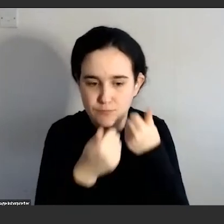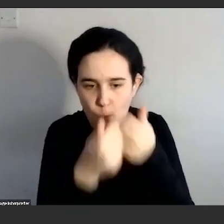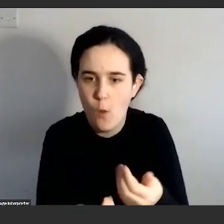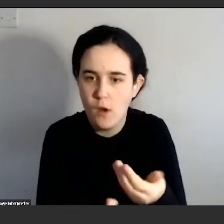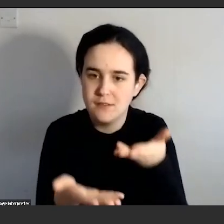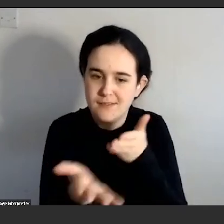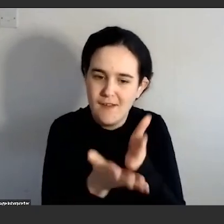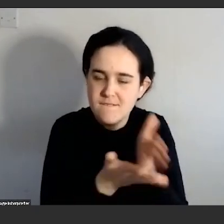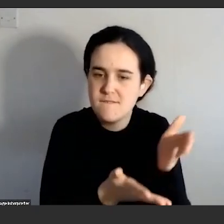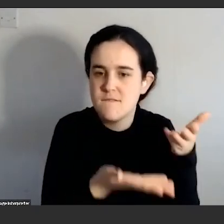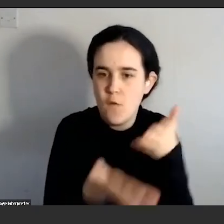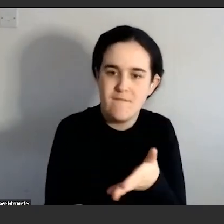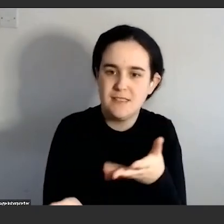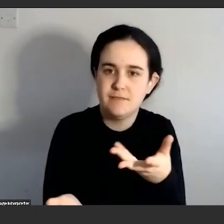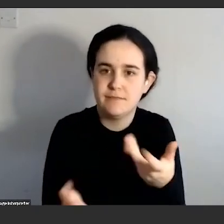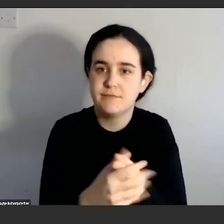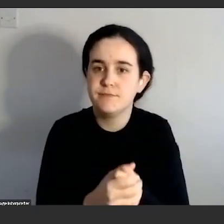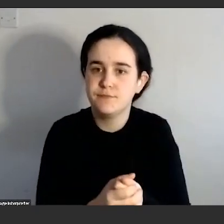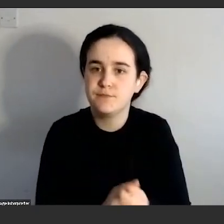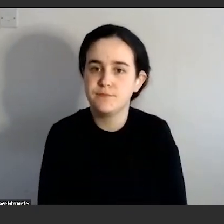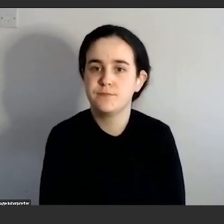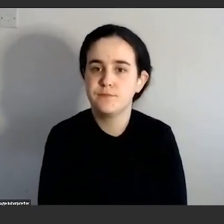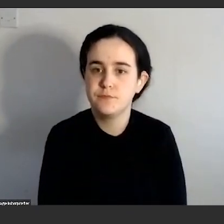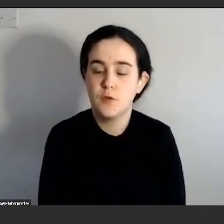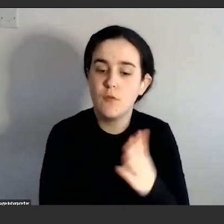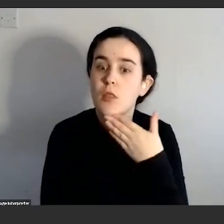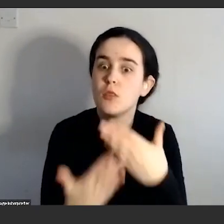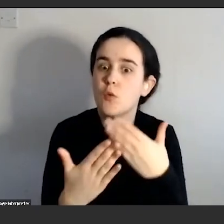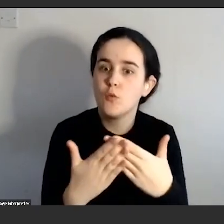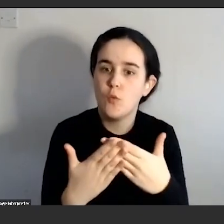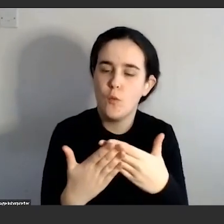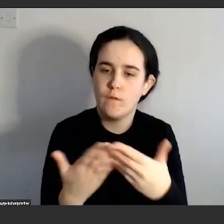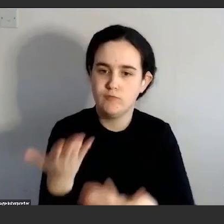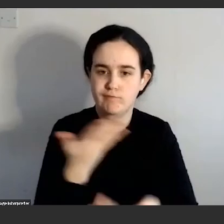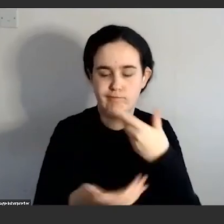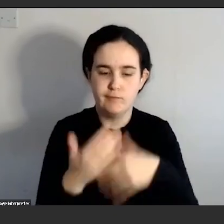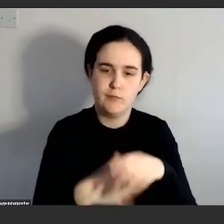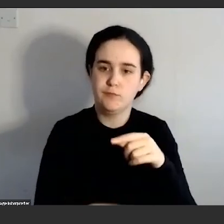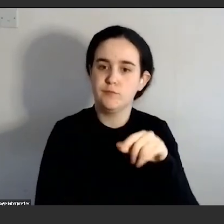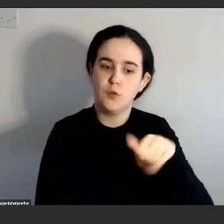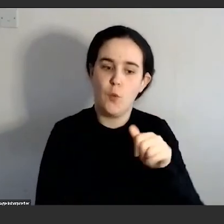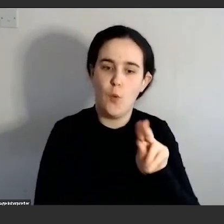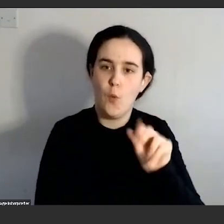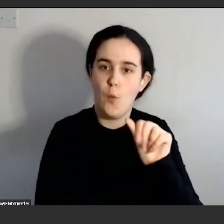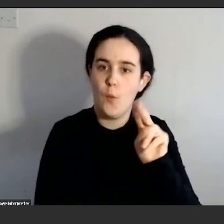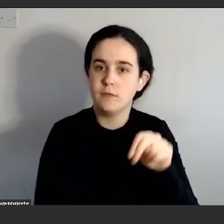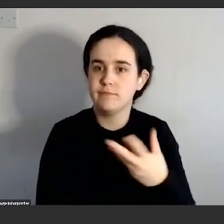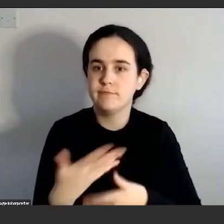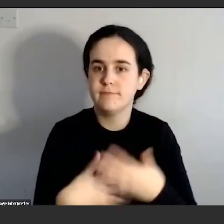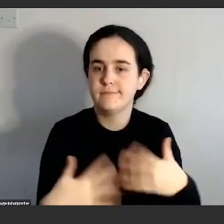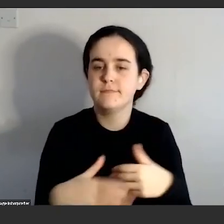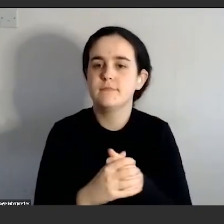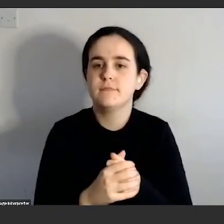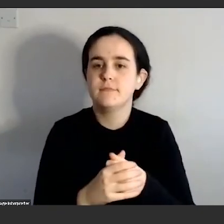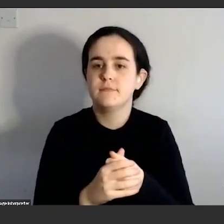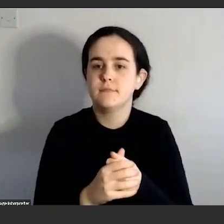with our meeting? Well, she does it beautifully. I want you to meet Valerie. She lives in Peru, and